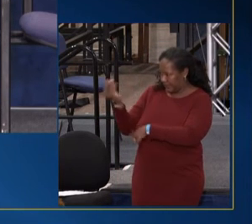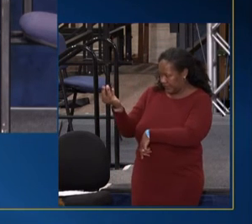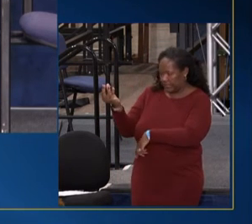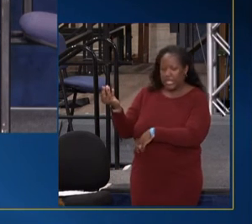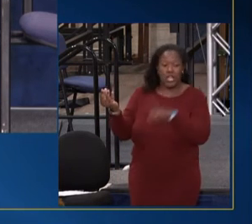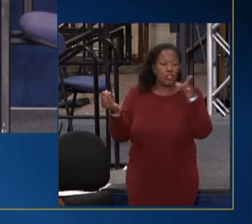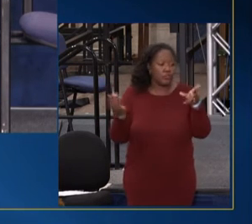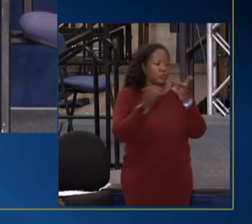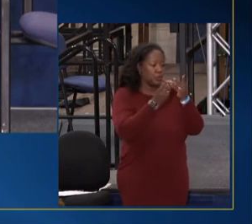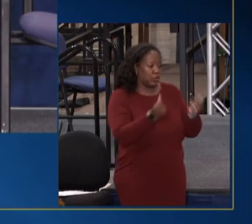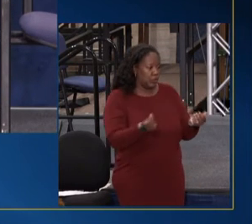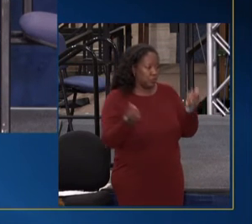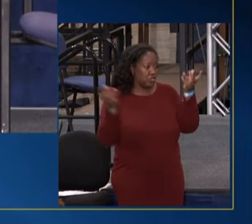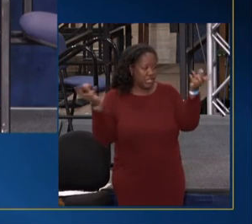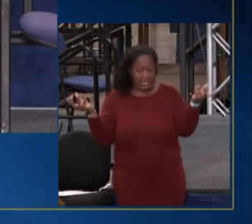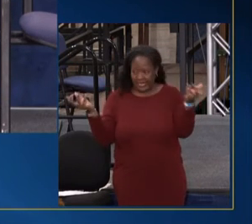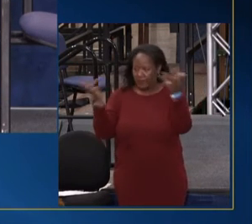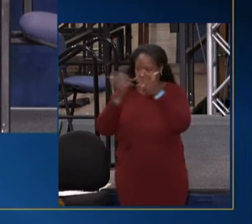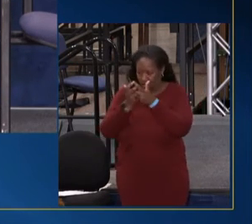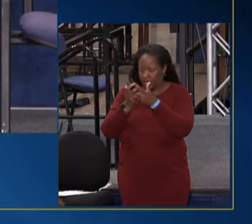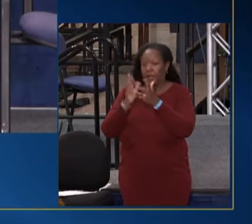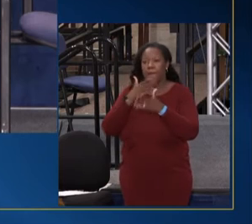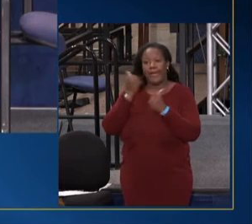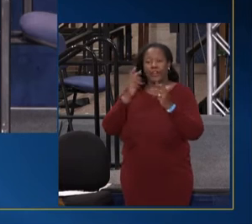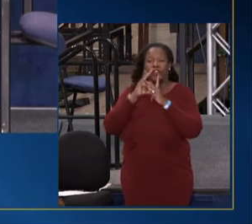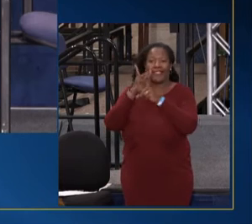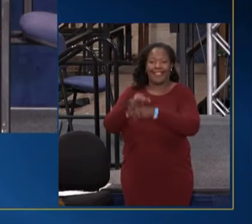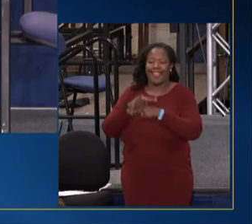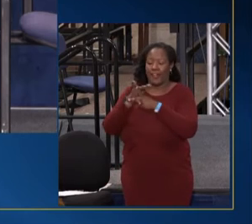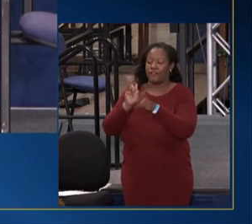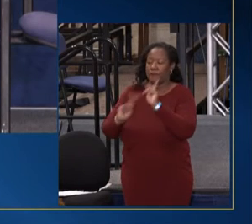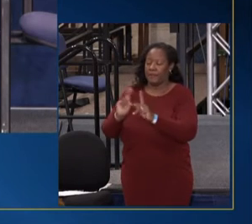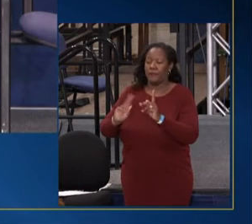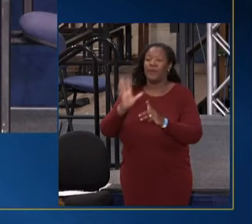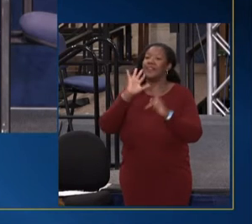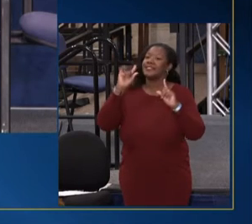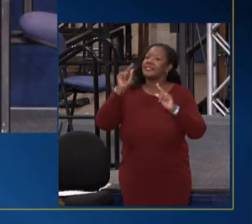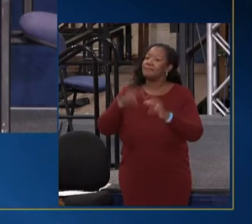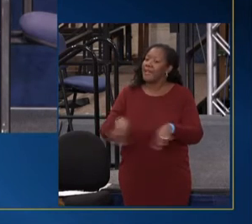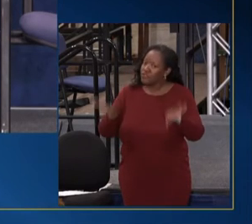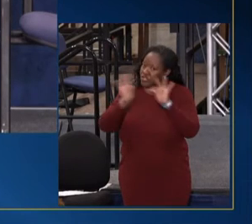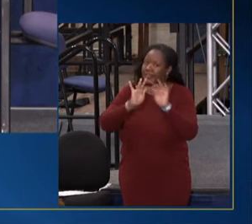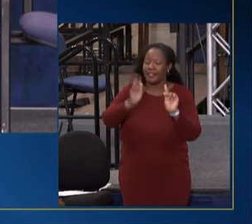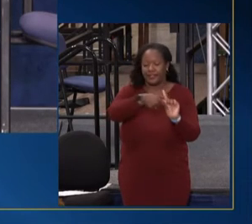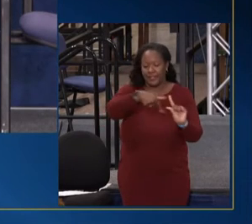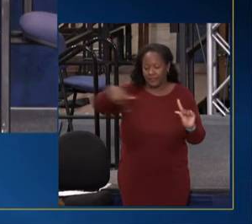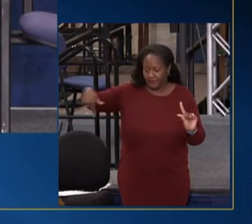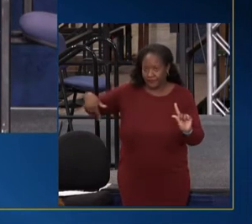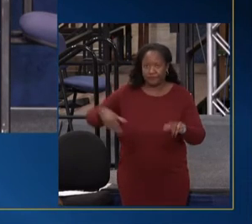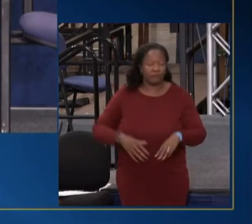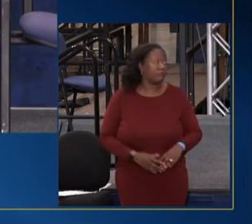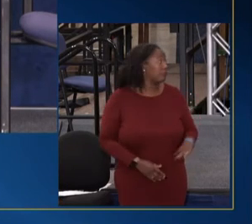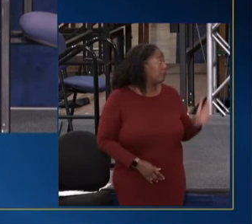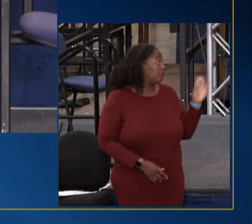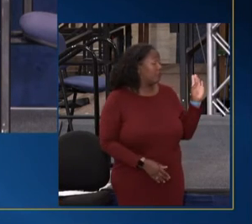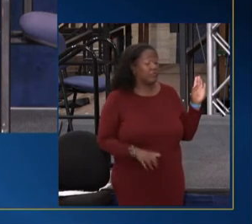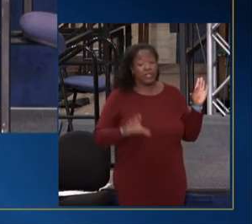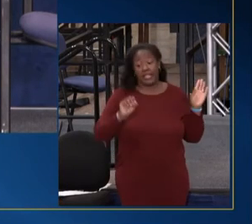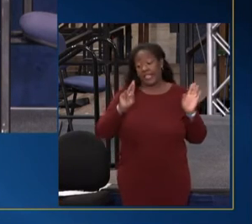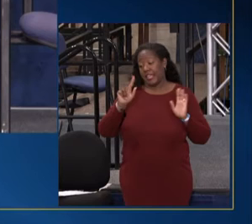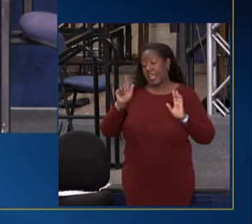to create better care for people and LGBTQIA I+1 specifically. I was just going to add that, you